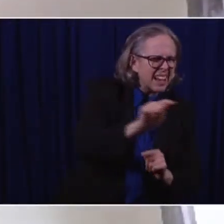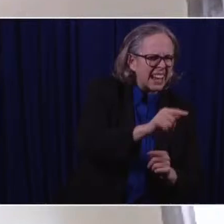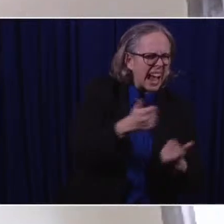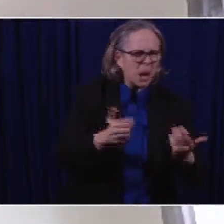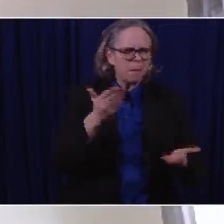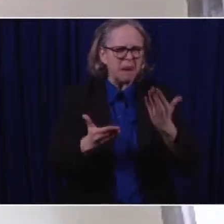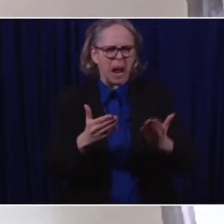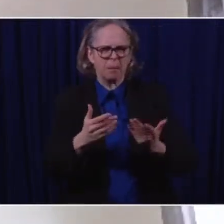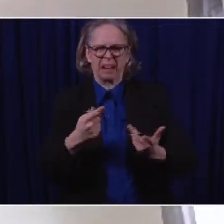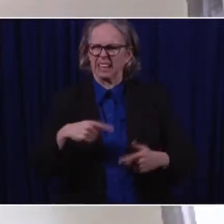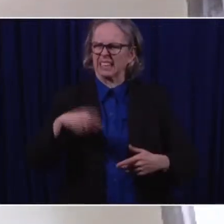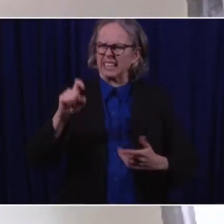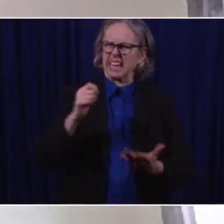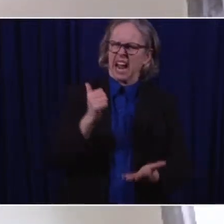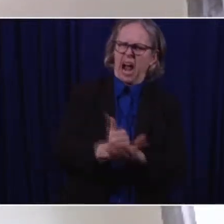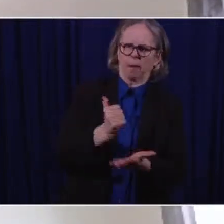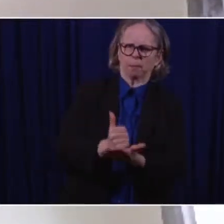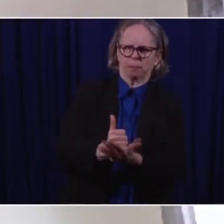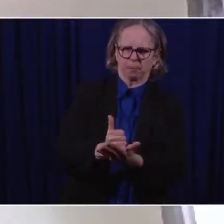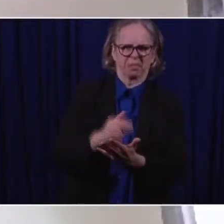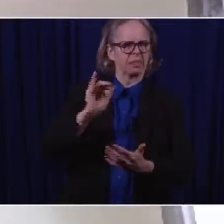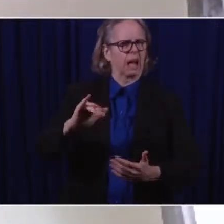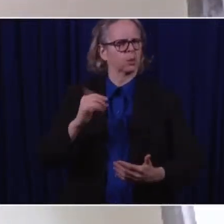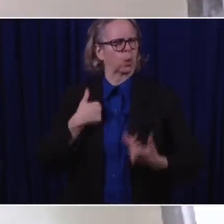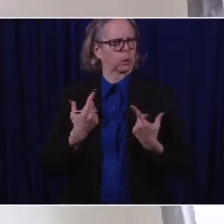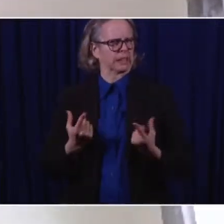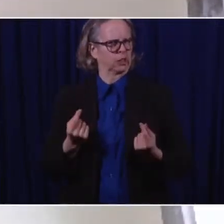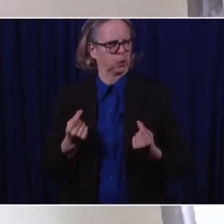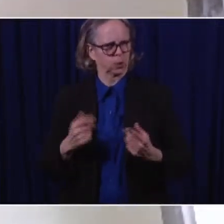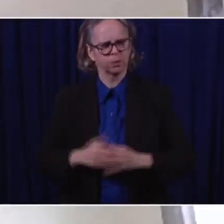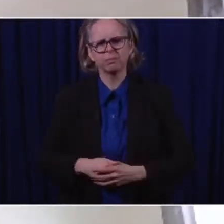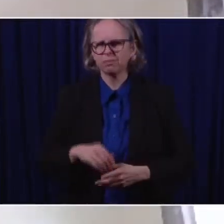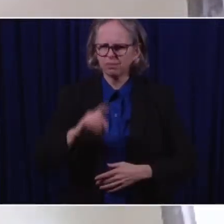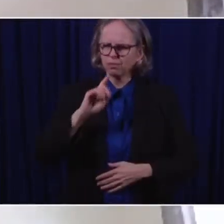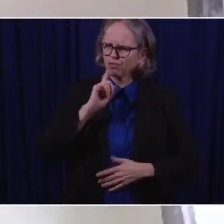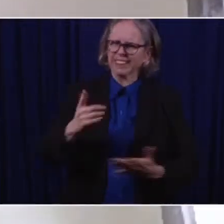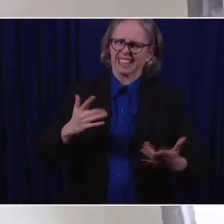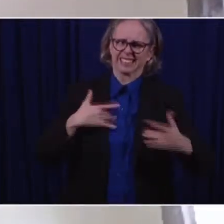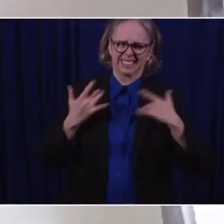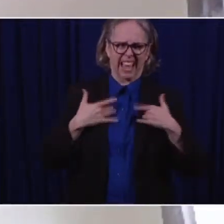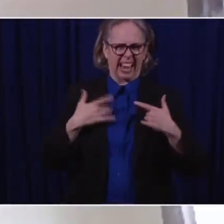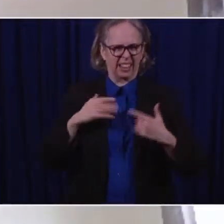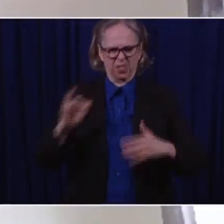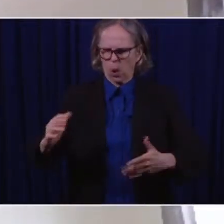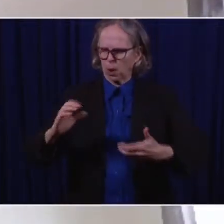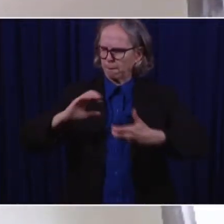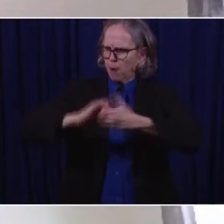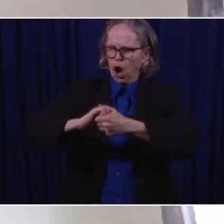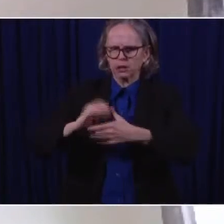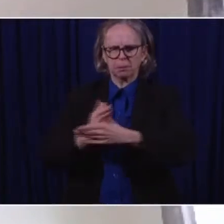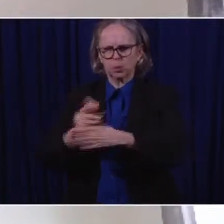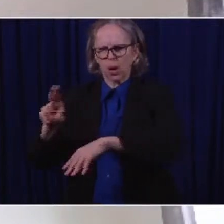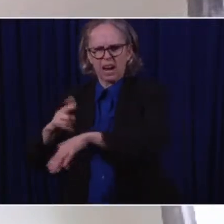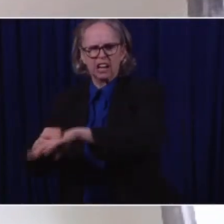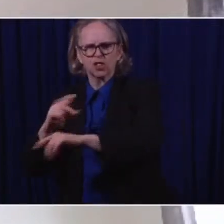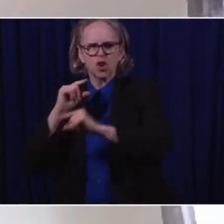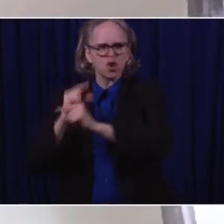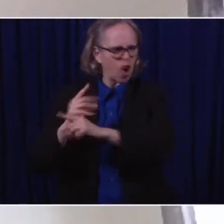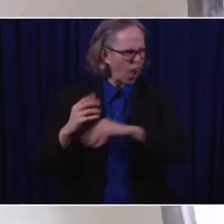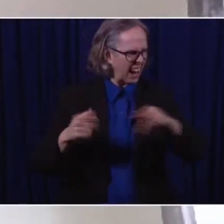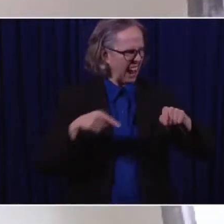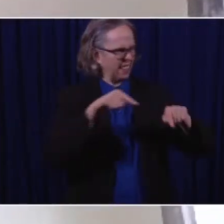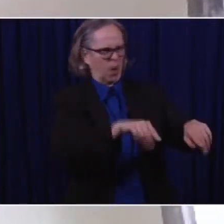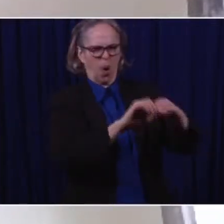may need to connect with additional resources. So we're really excited about this critical opportunity for the Aging Network to connect with many of these